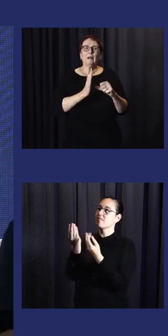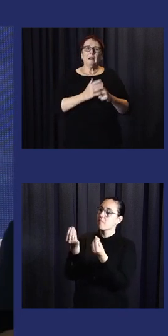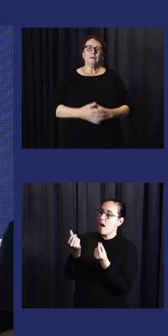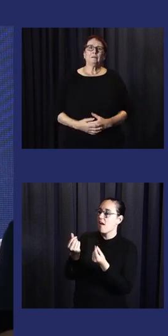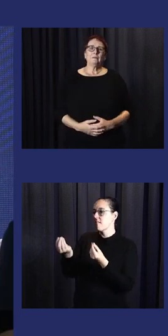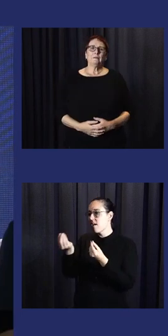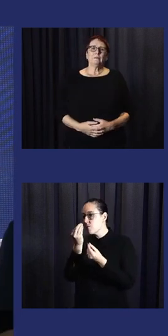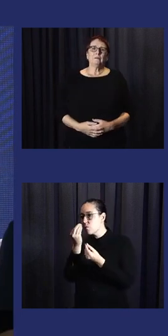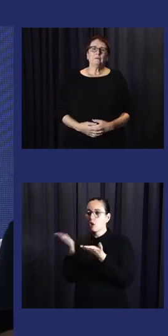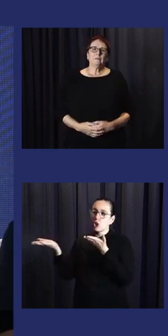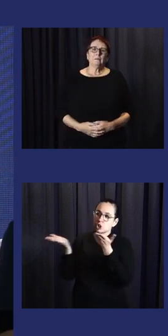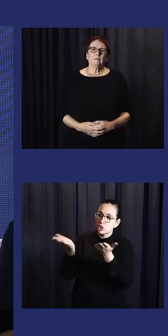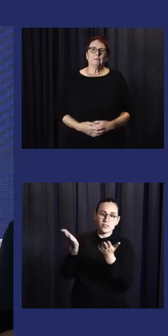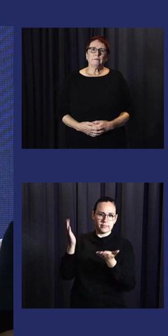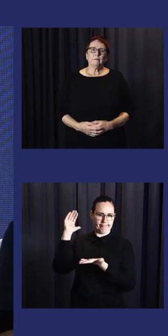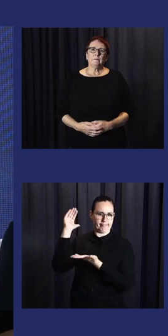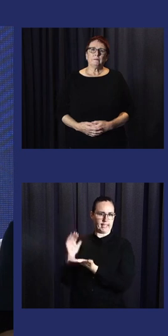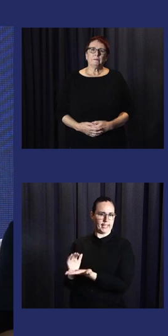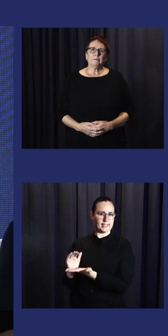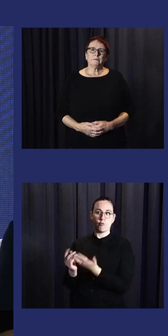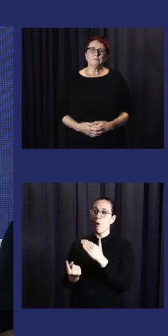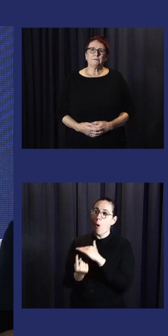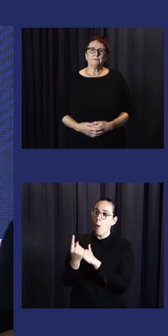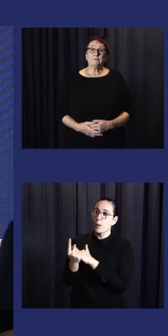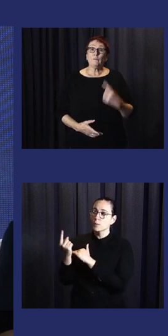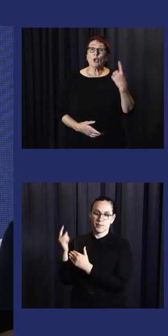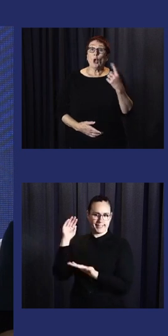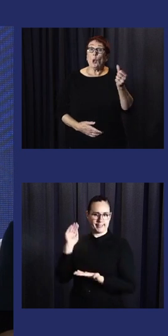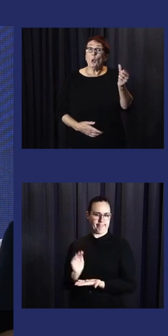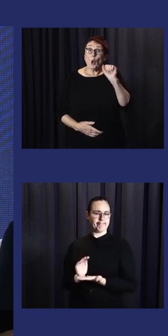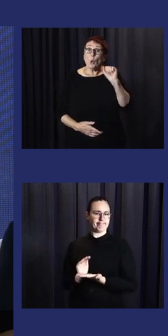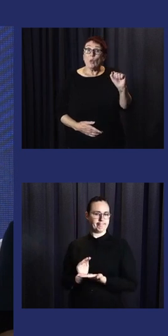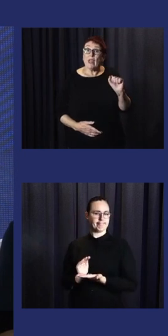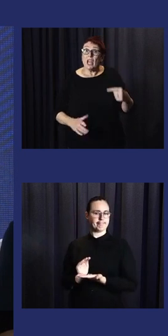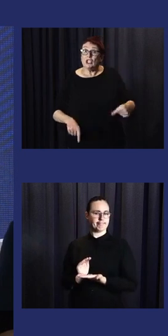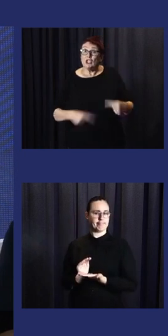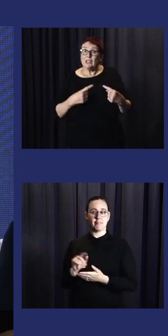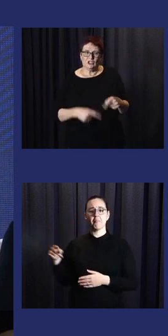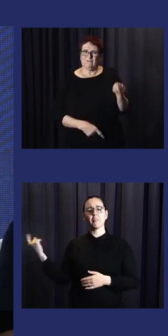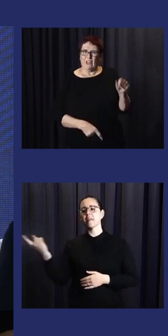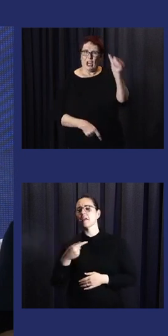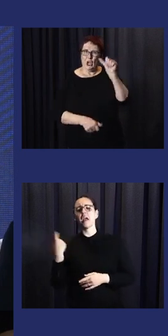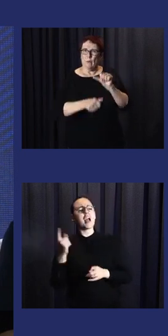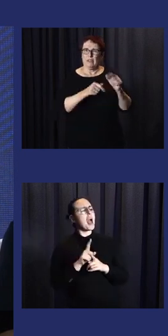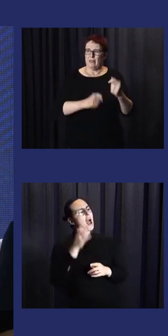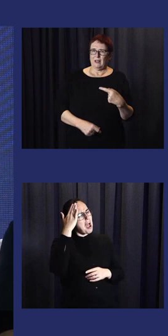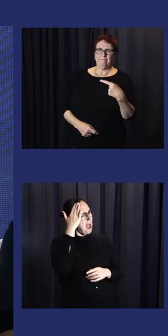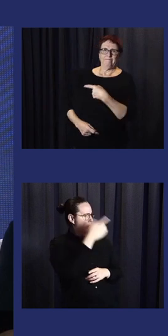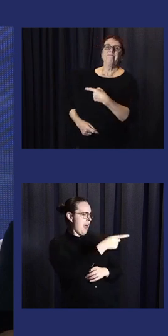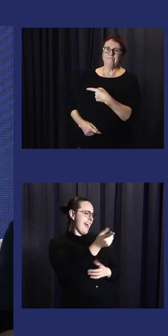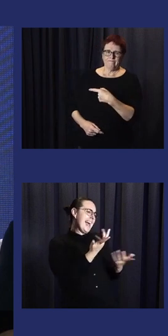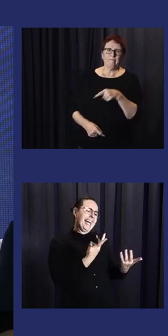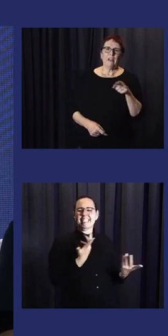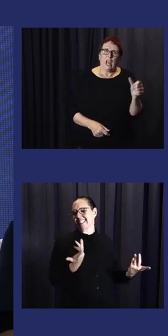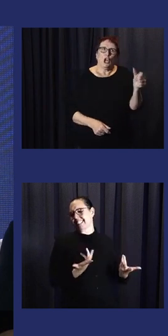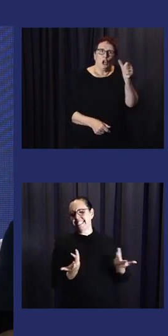one understands these challenges better than people that live with this high exposure to